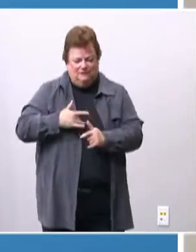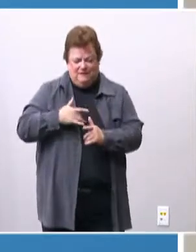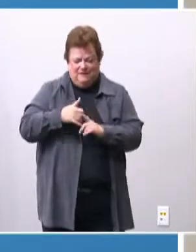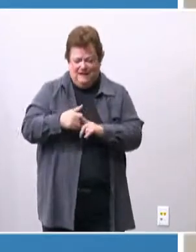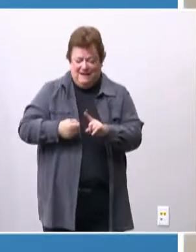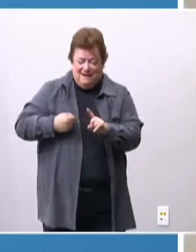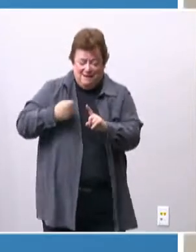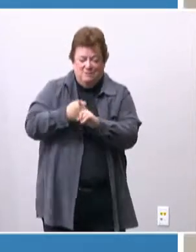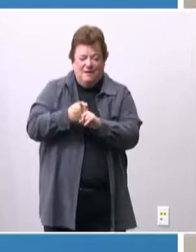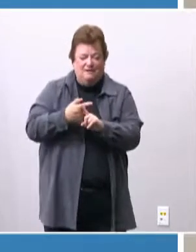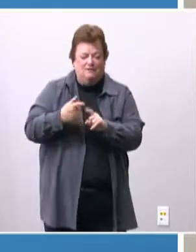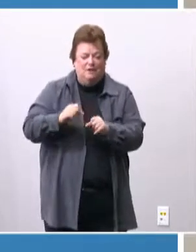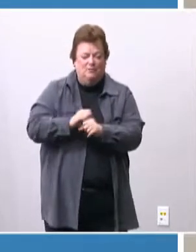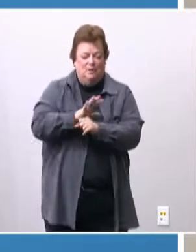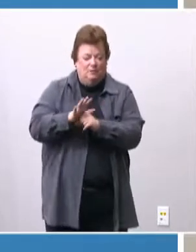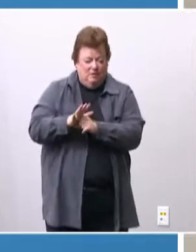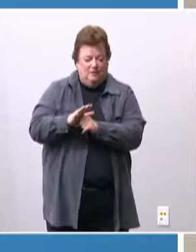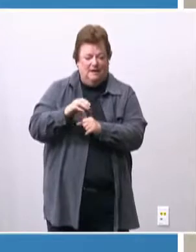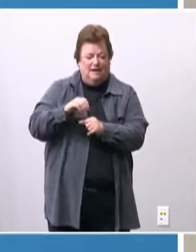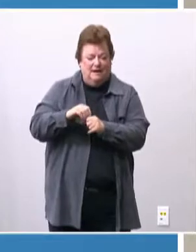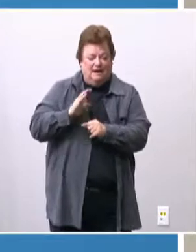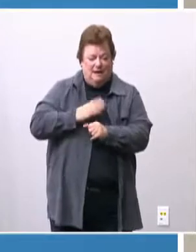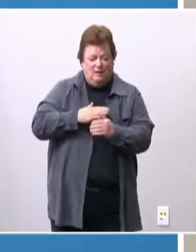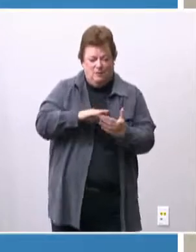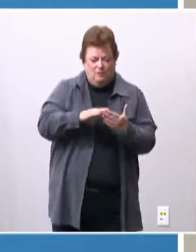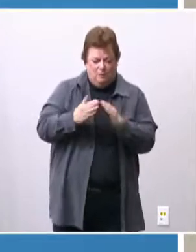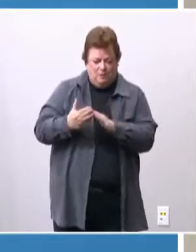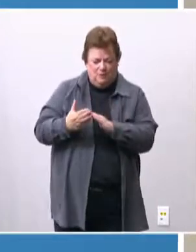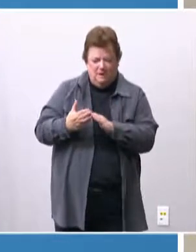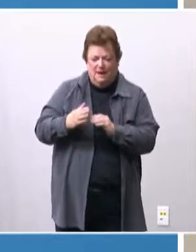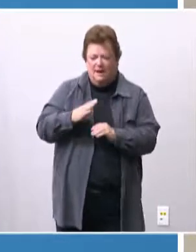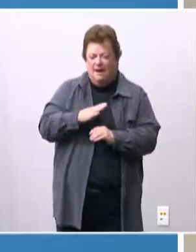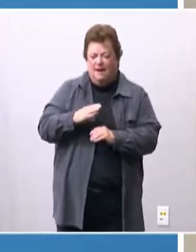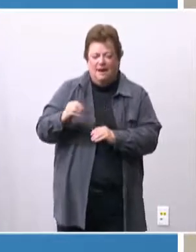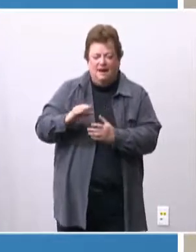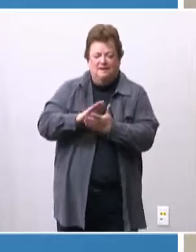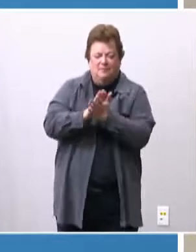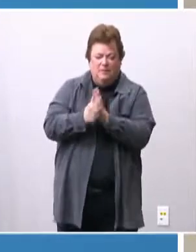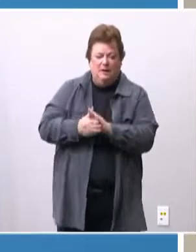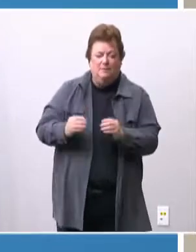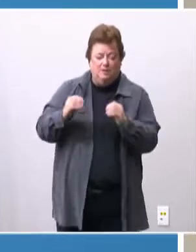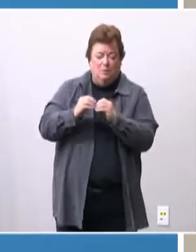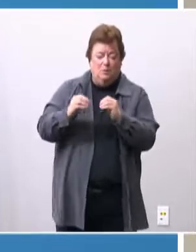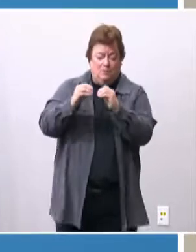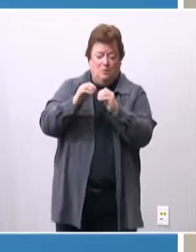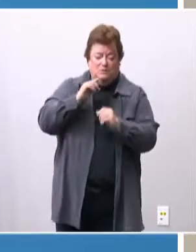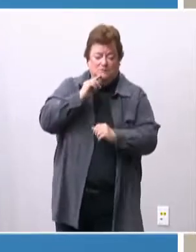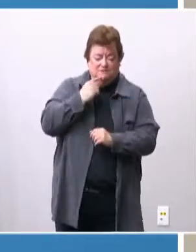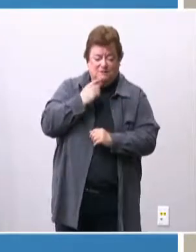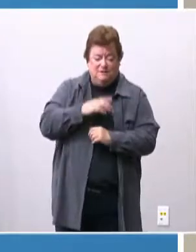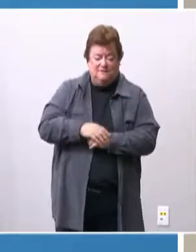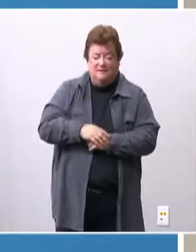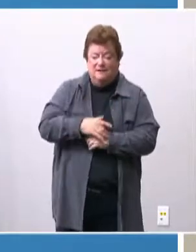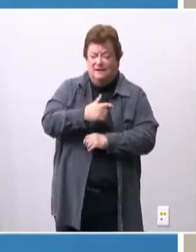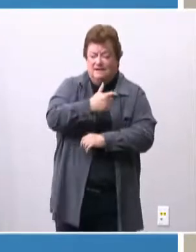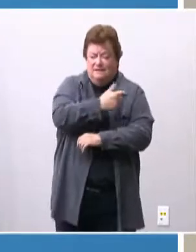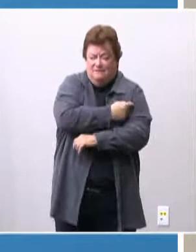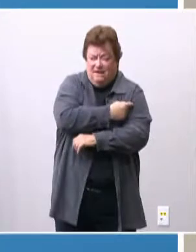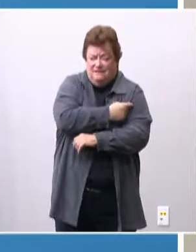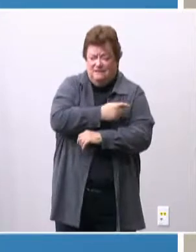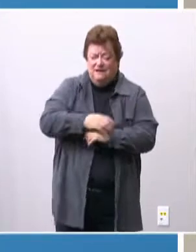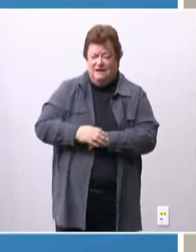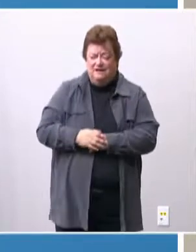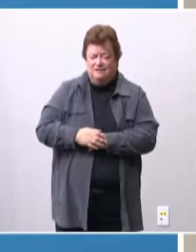impact of the Delta variant in our community, and our local situation is growing more serious. Vaccinations